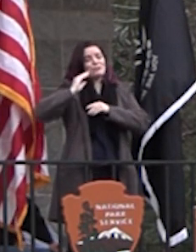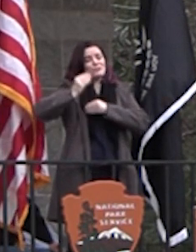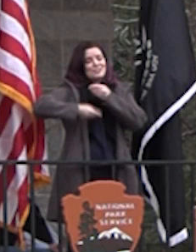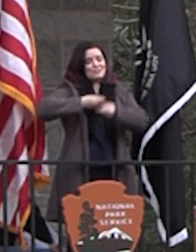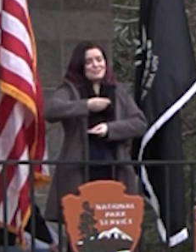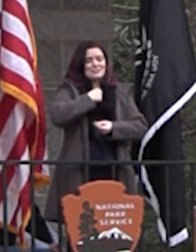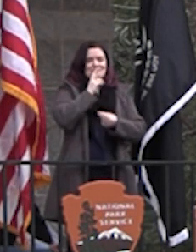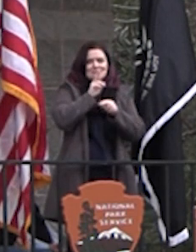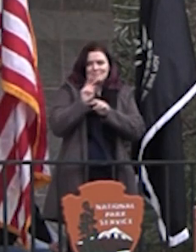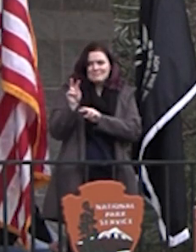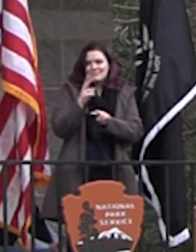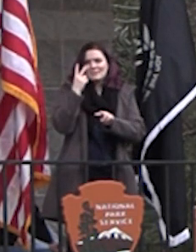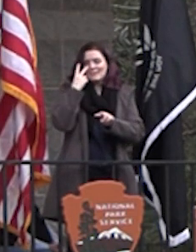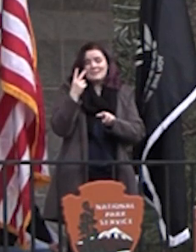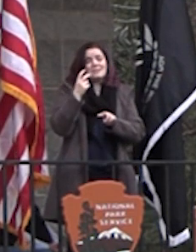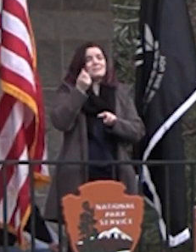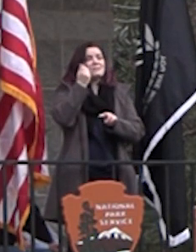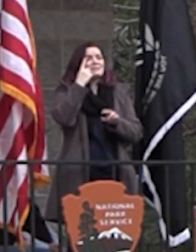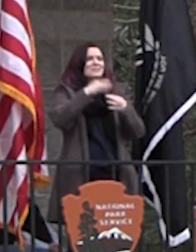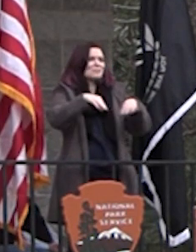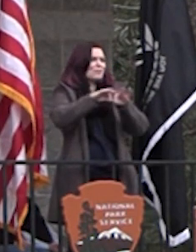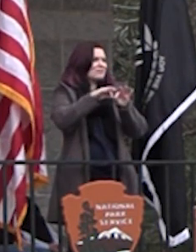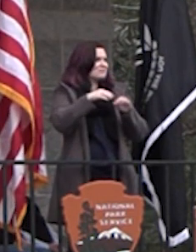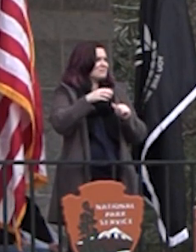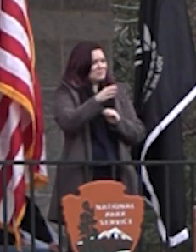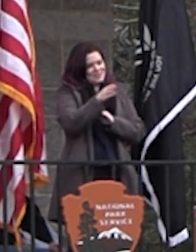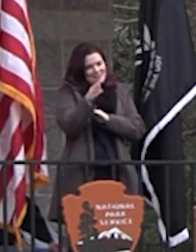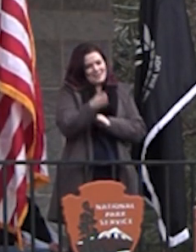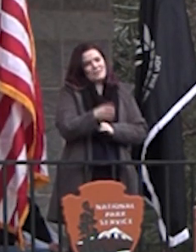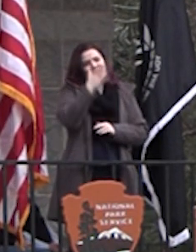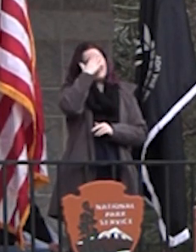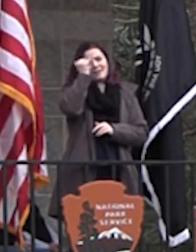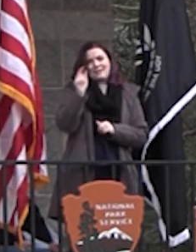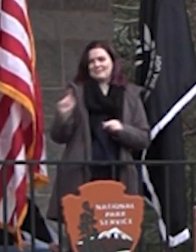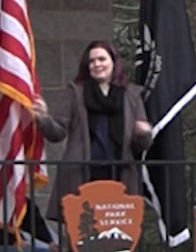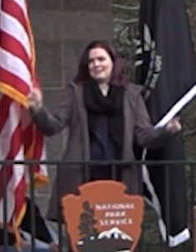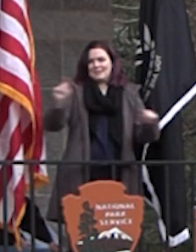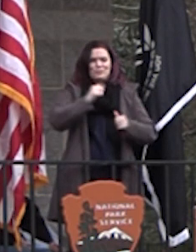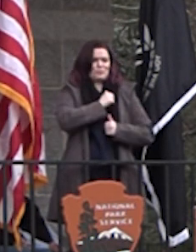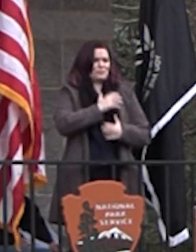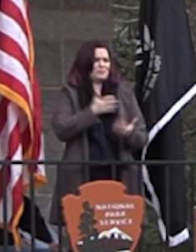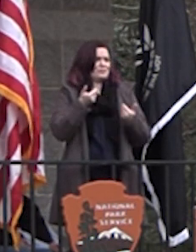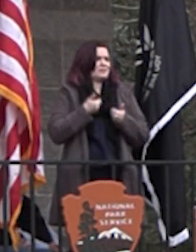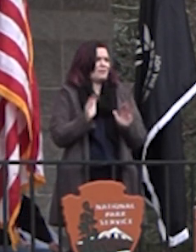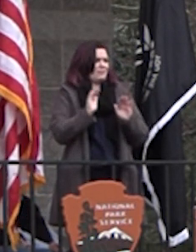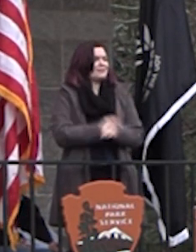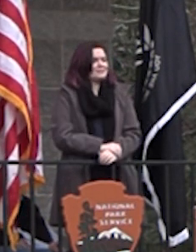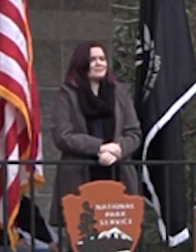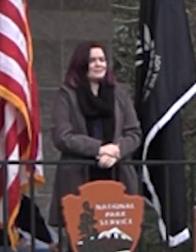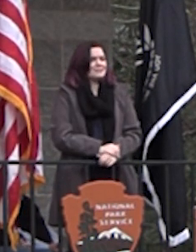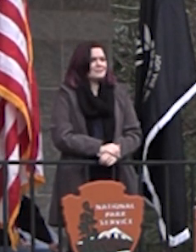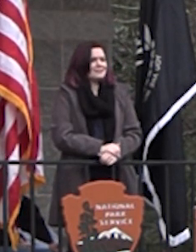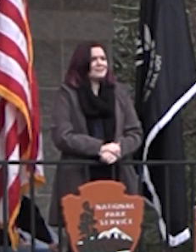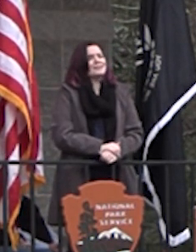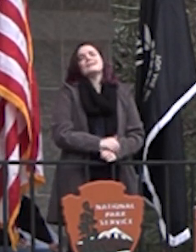none of us forget those who have sacrificed for our country. They run and care for this national